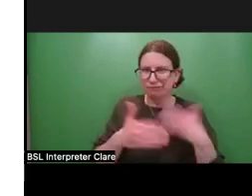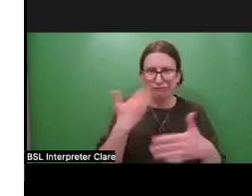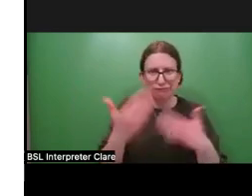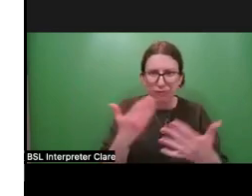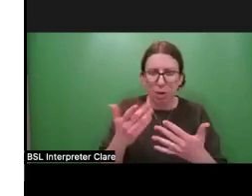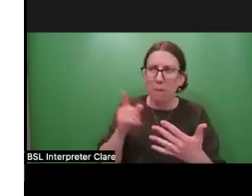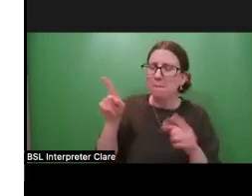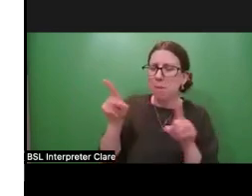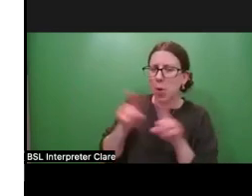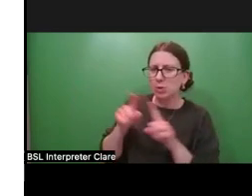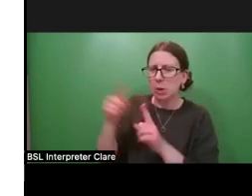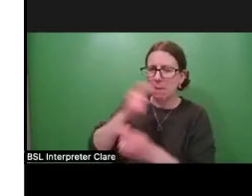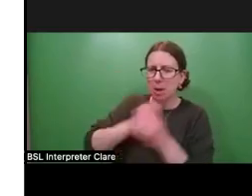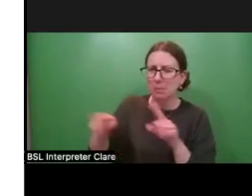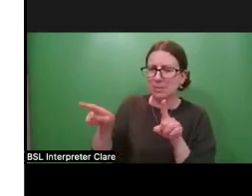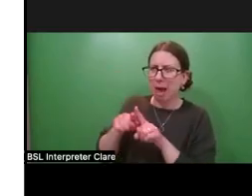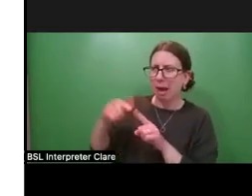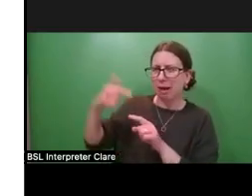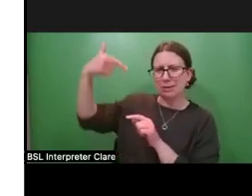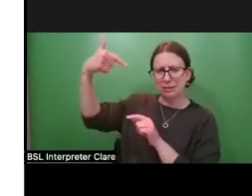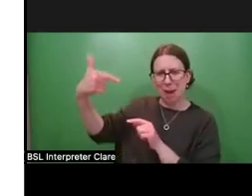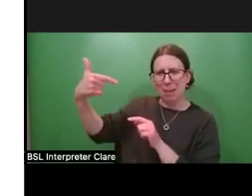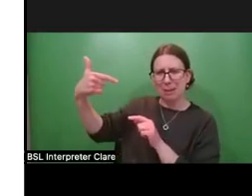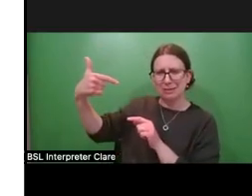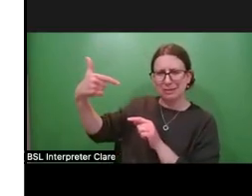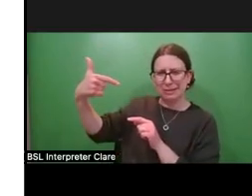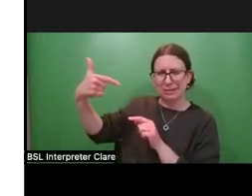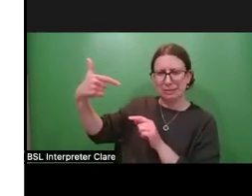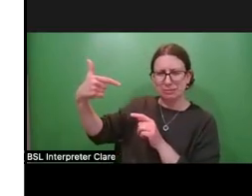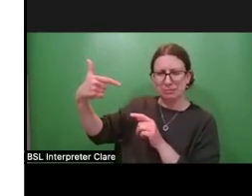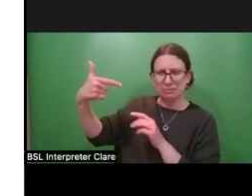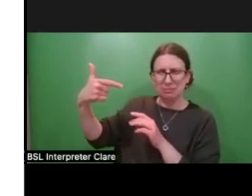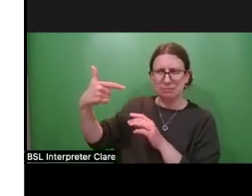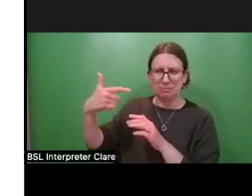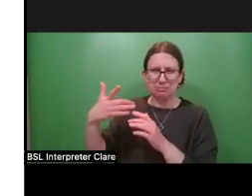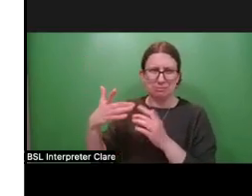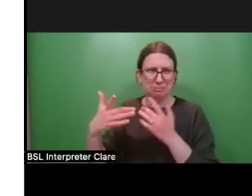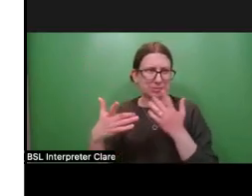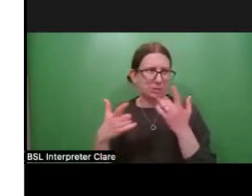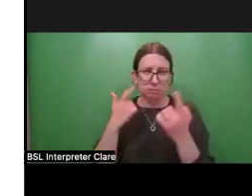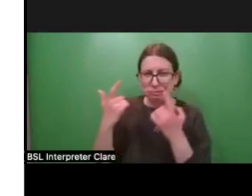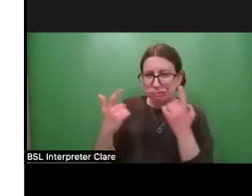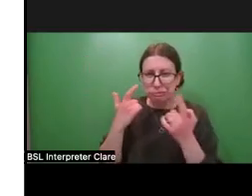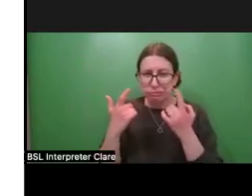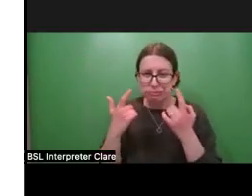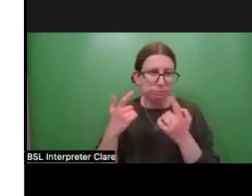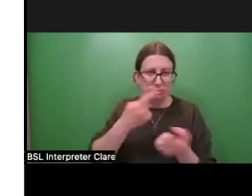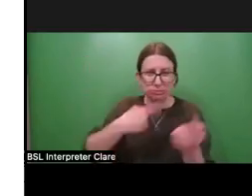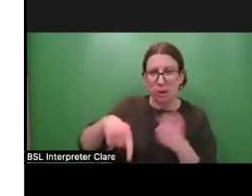a surveillance mechanism. I'm going to stop at that point.